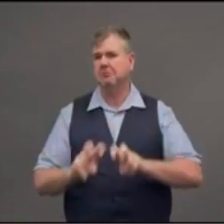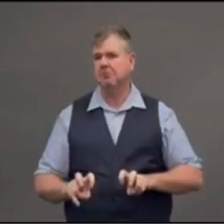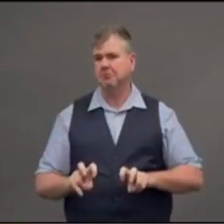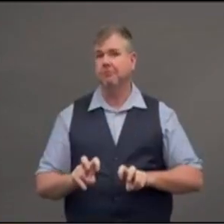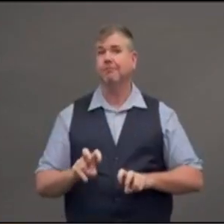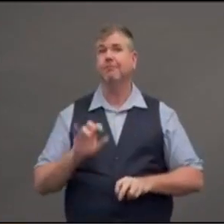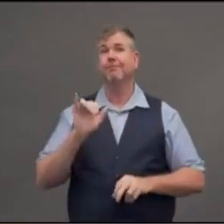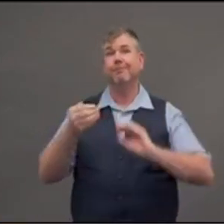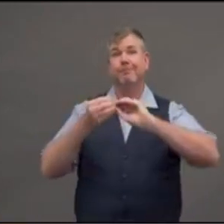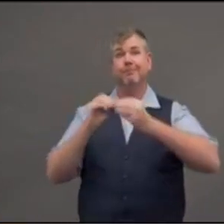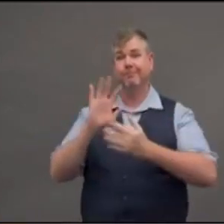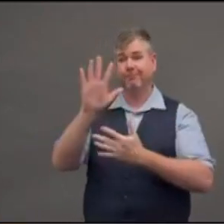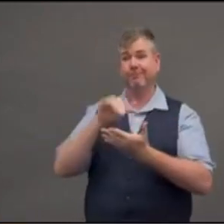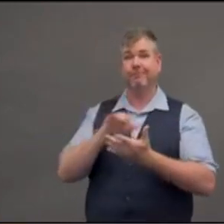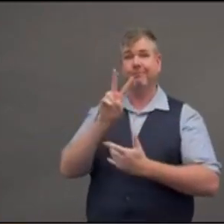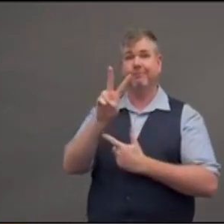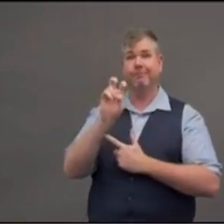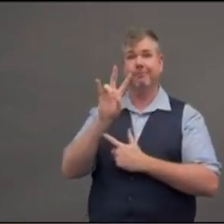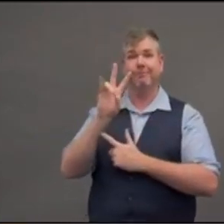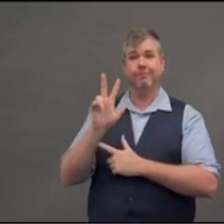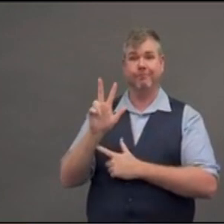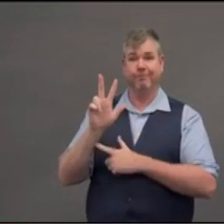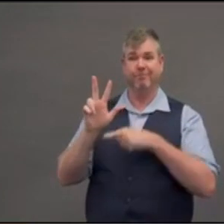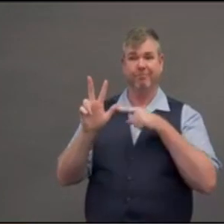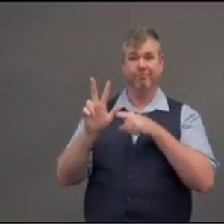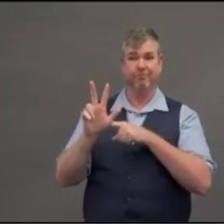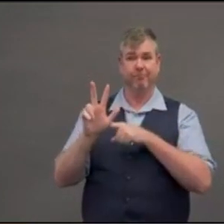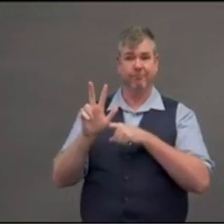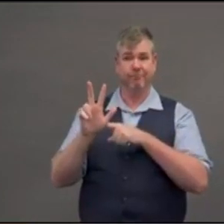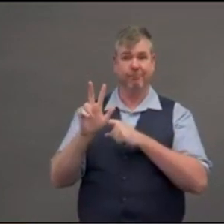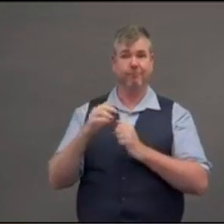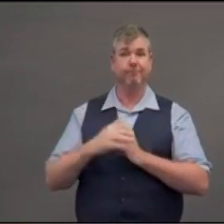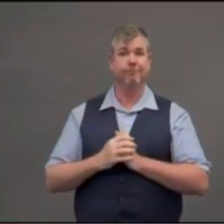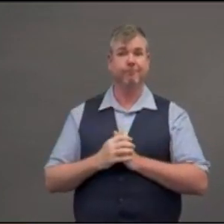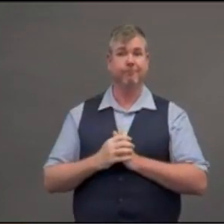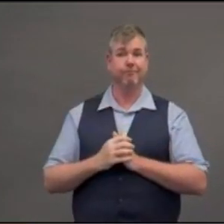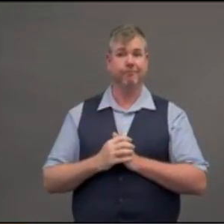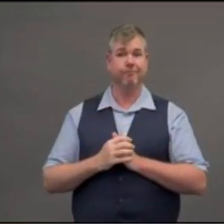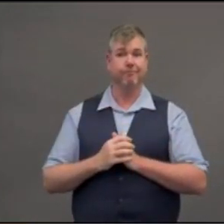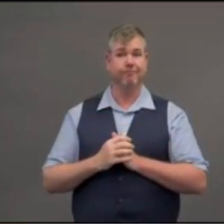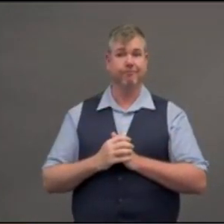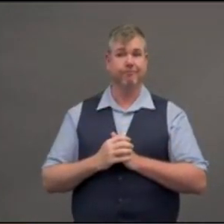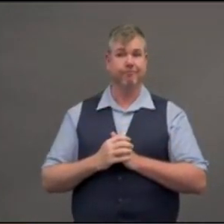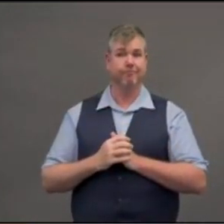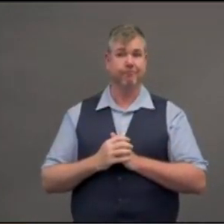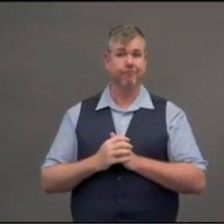5,273 confirmed cases. Now, as of July 2nd, we were at